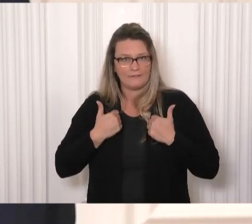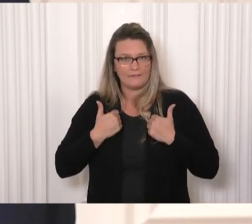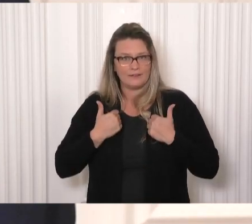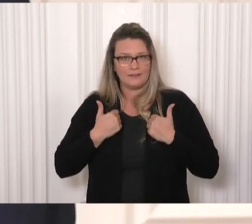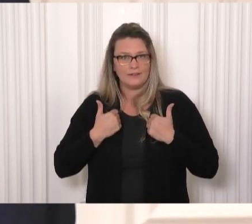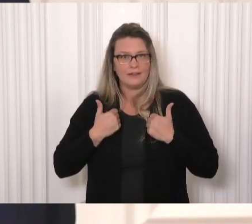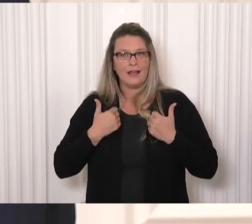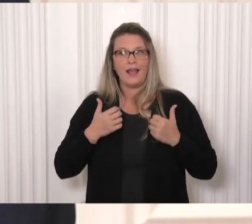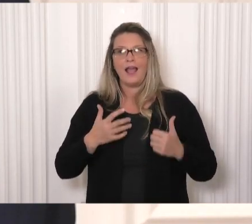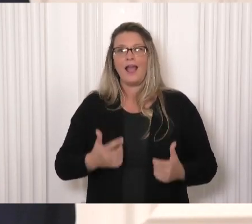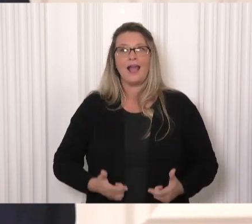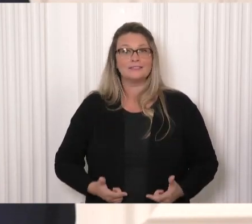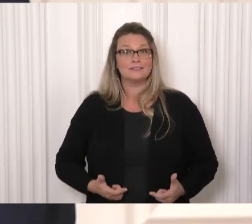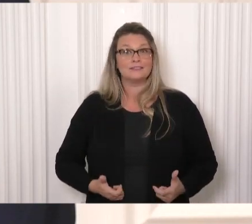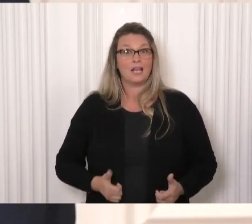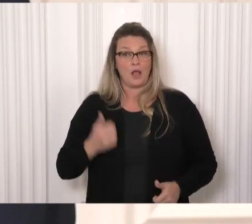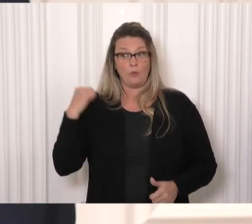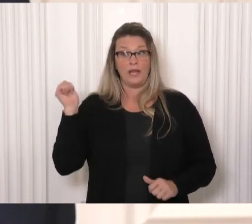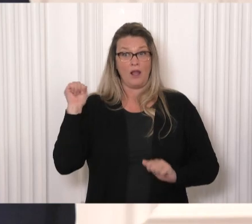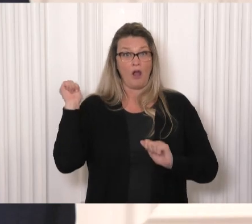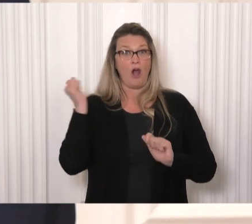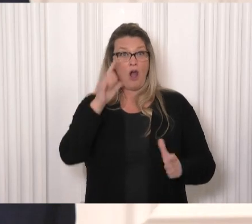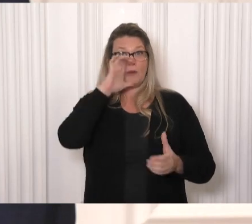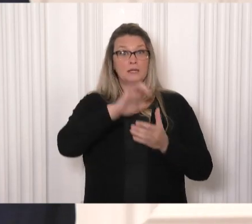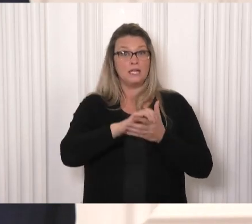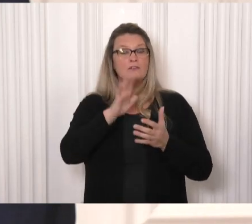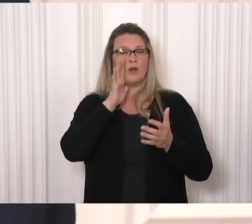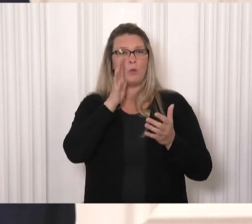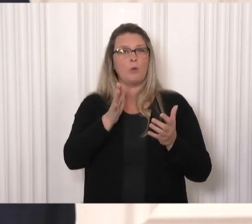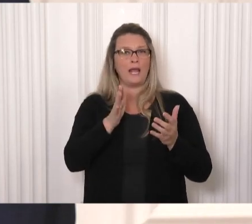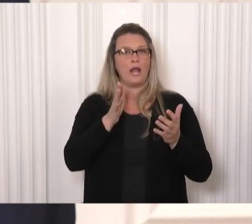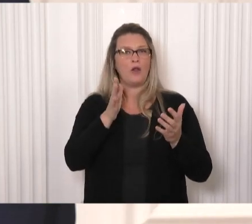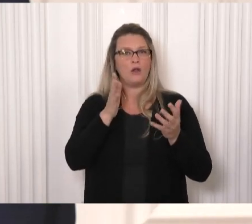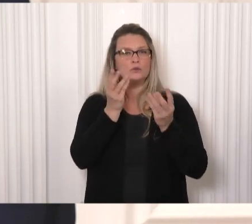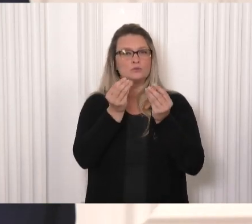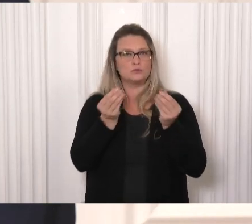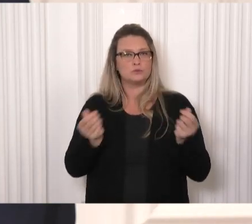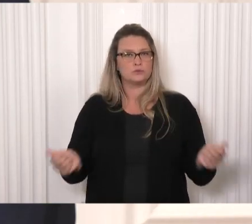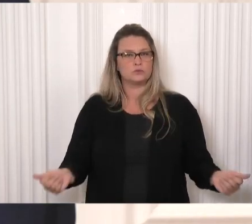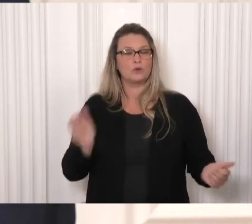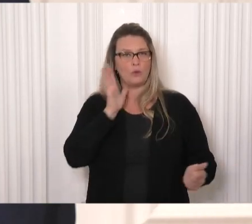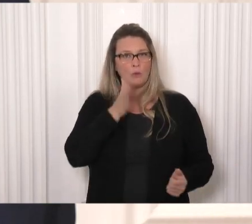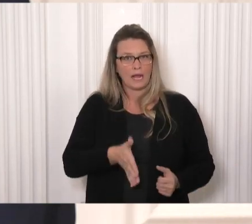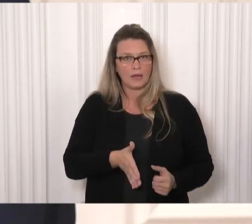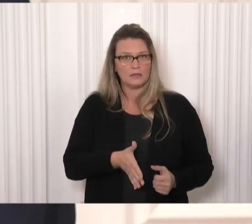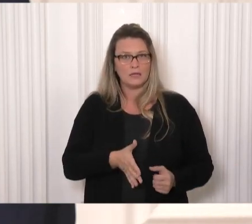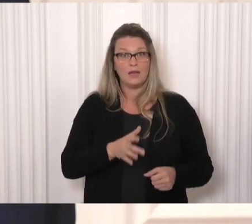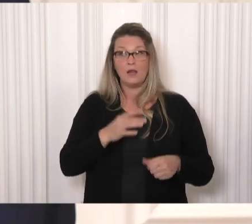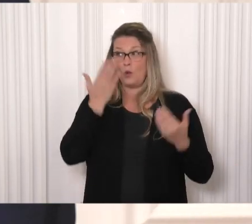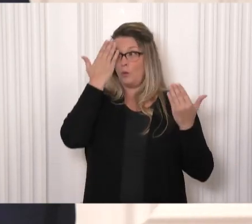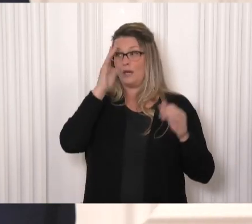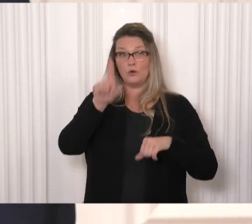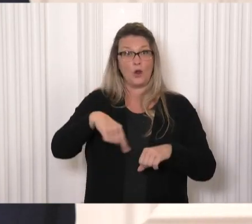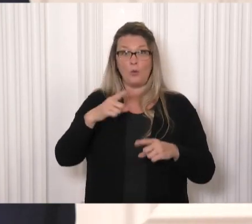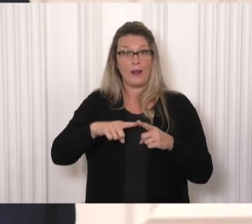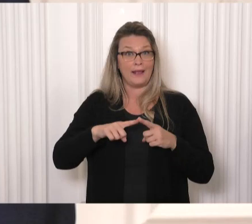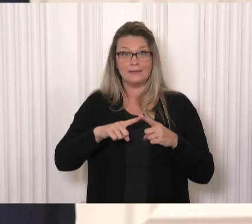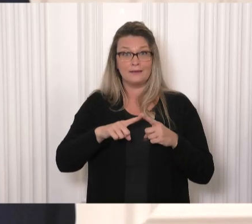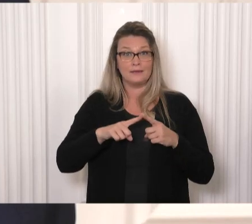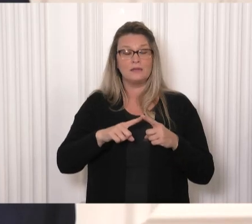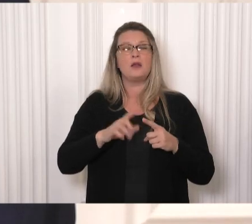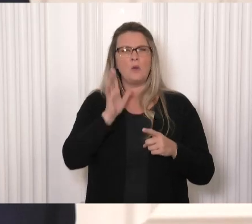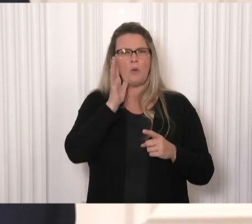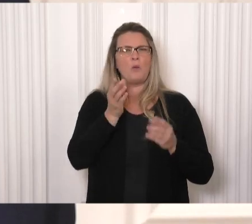And we all believe that this is going to pass. We don't know how quickly it's going to pass, but we all believe it's going